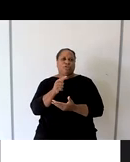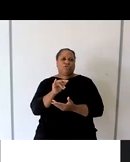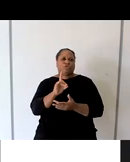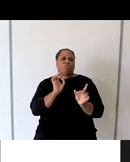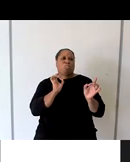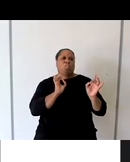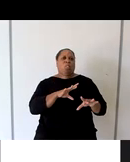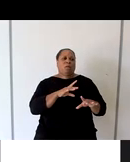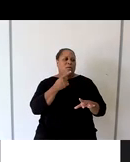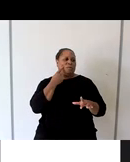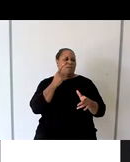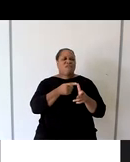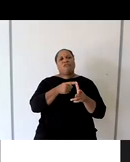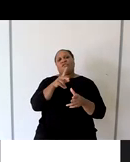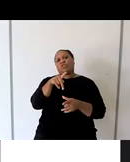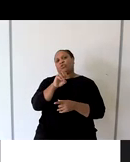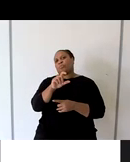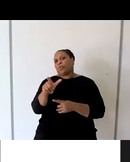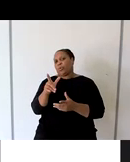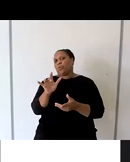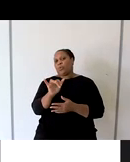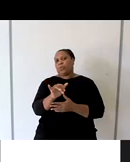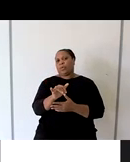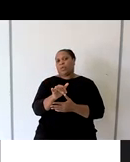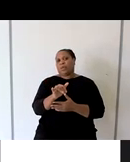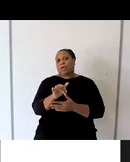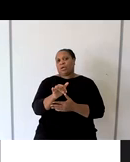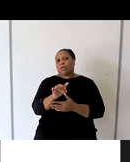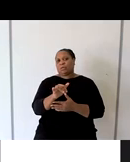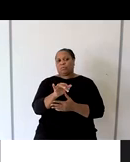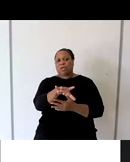poll. So if that can be uploaded.